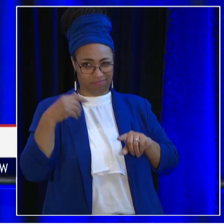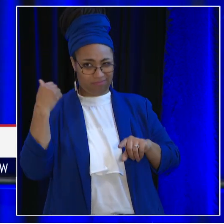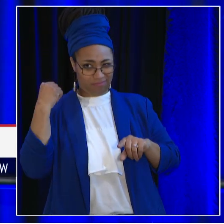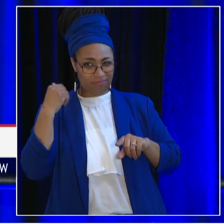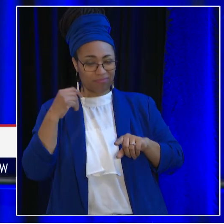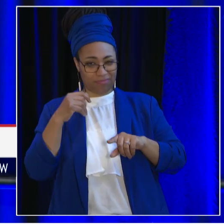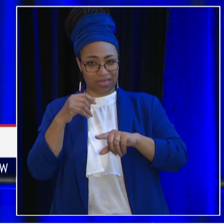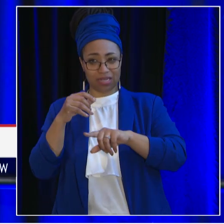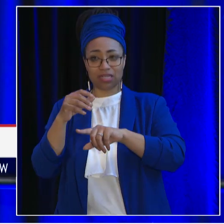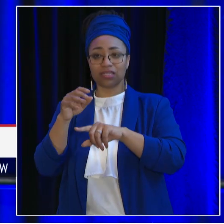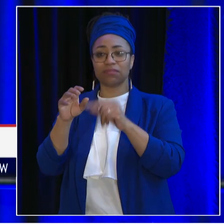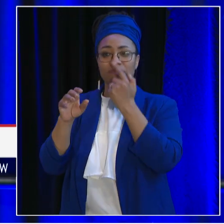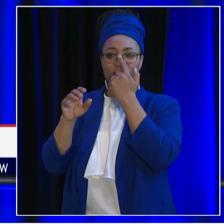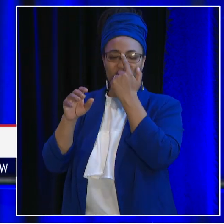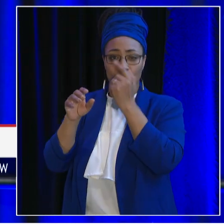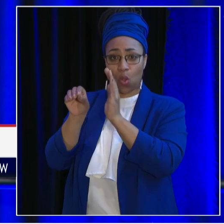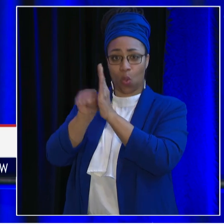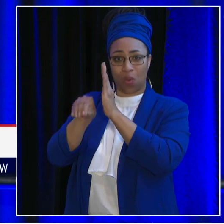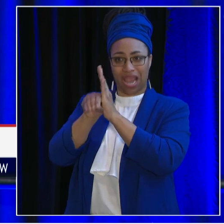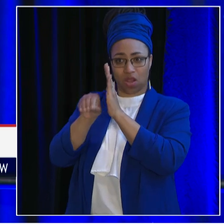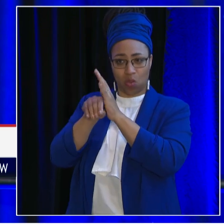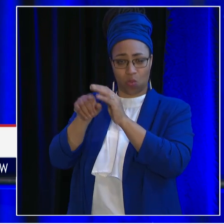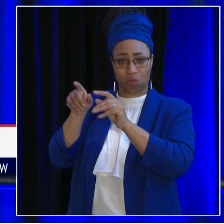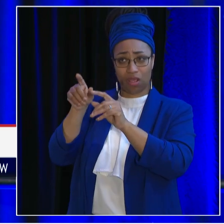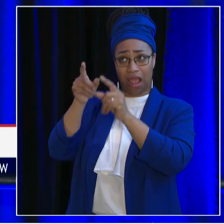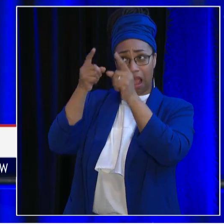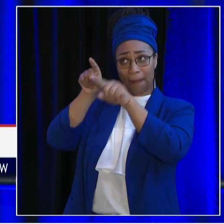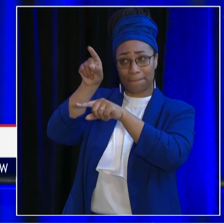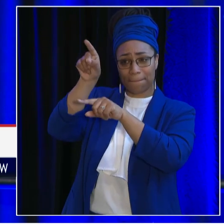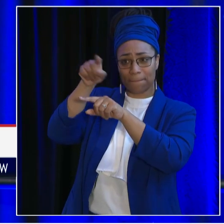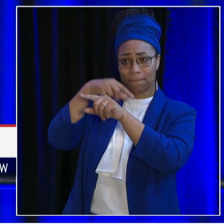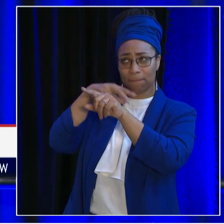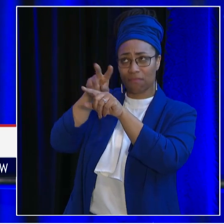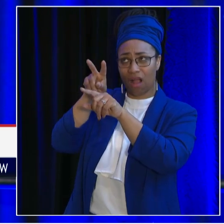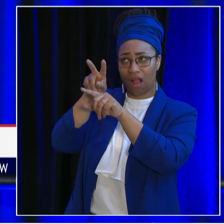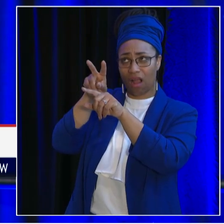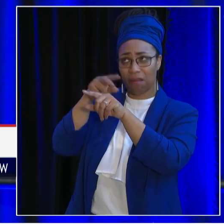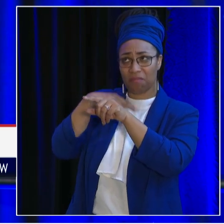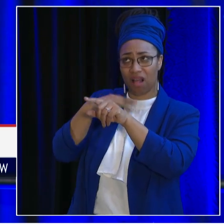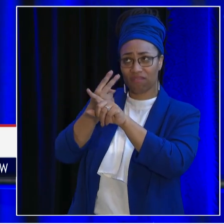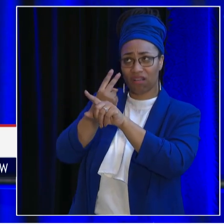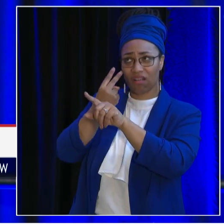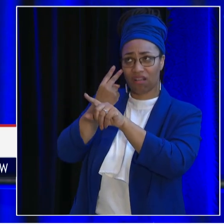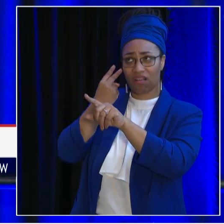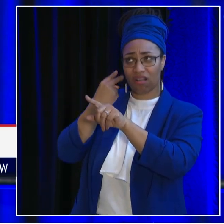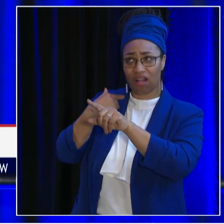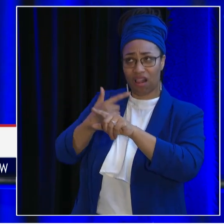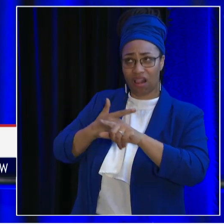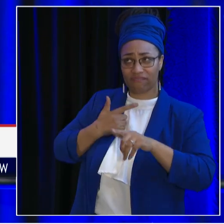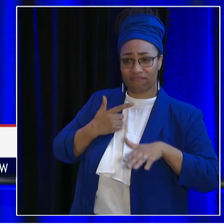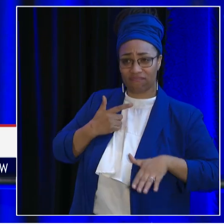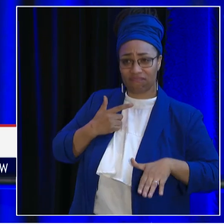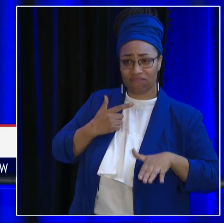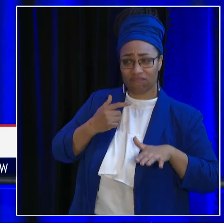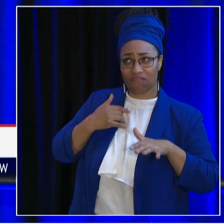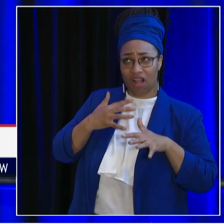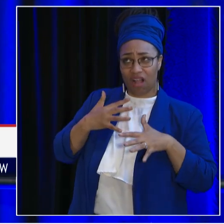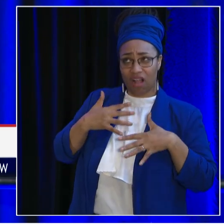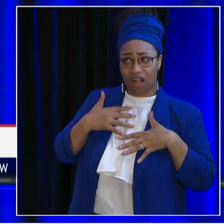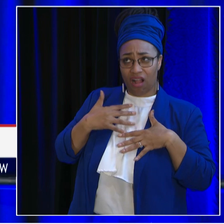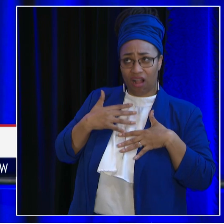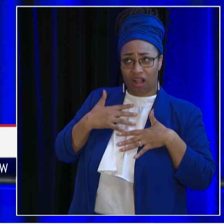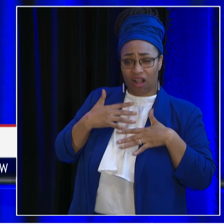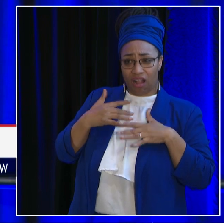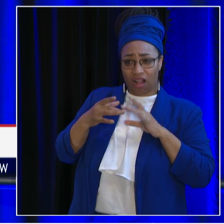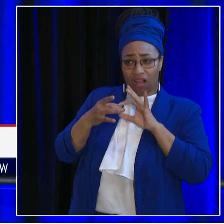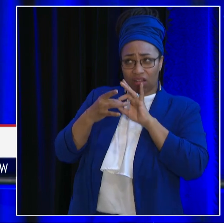a normal part of my life. And seeing those images on the screen made me very uncomfortable. But as we all know, a lot of times when you're